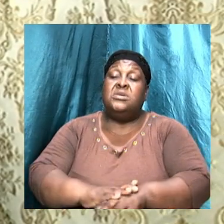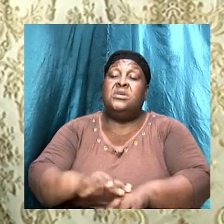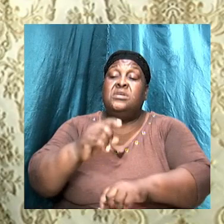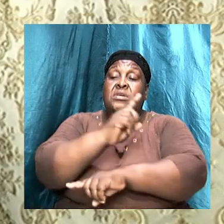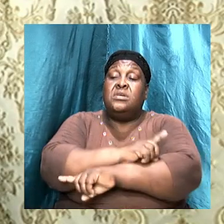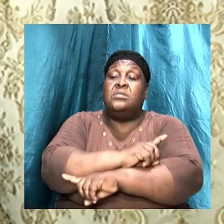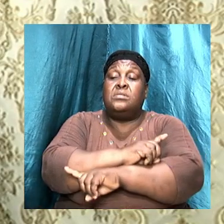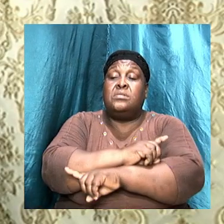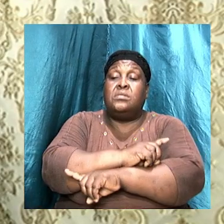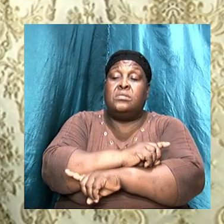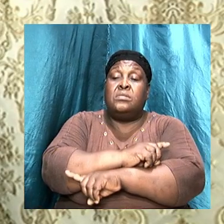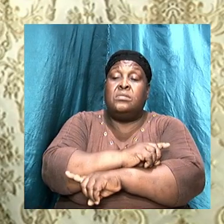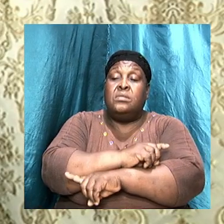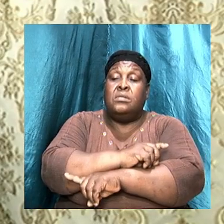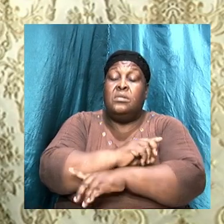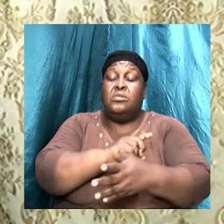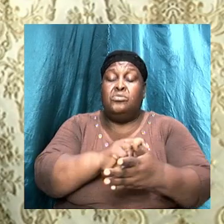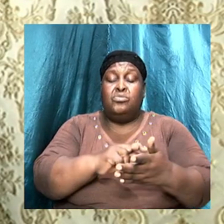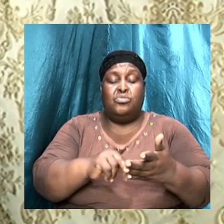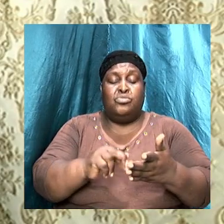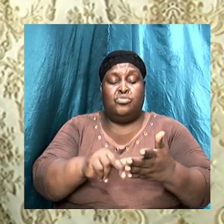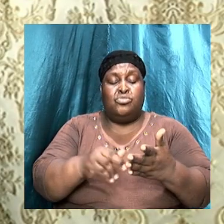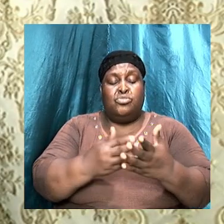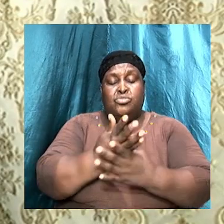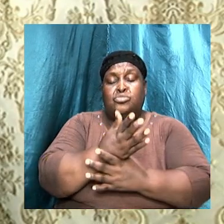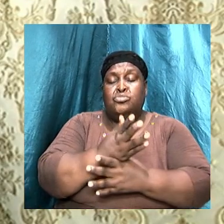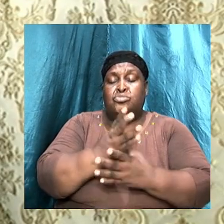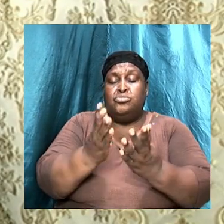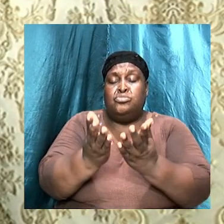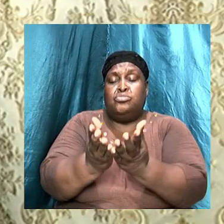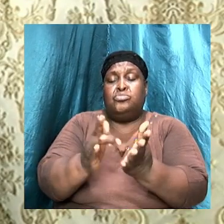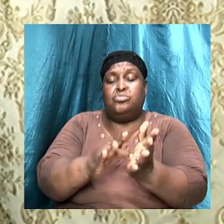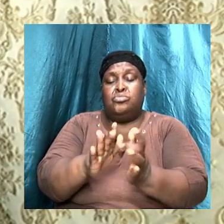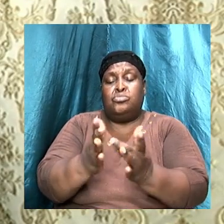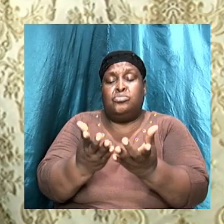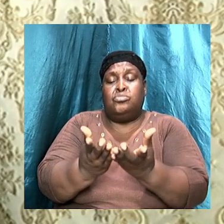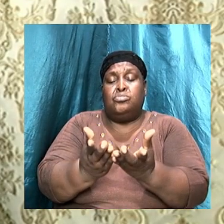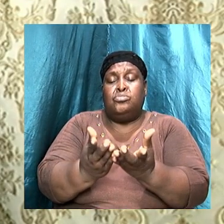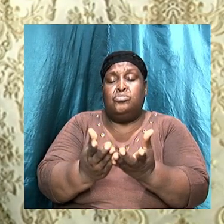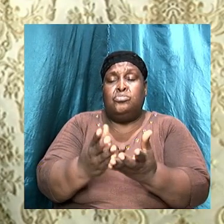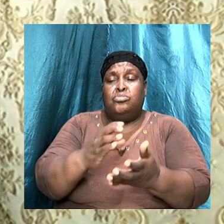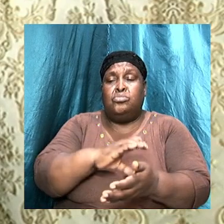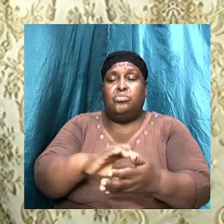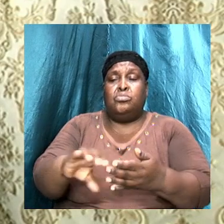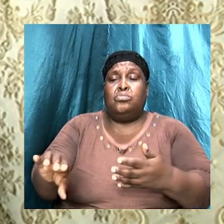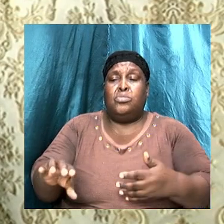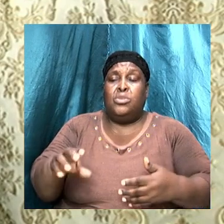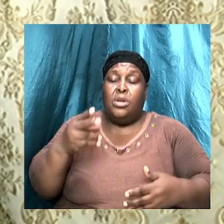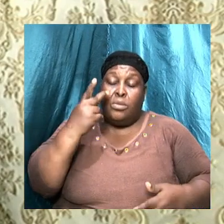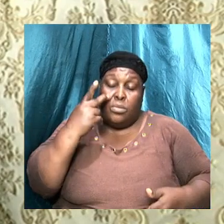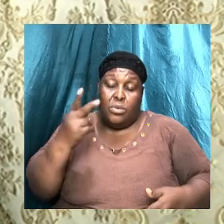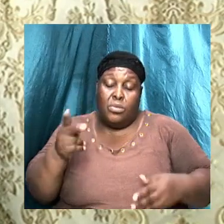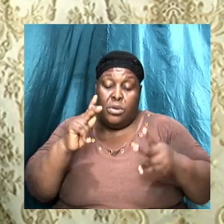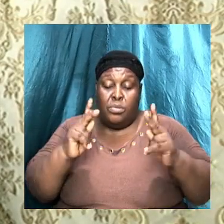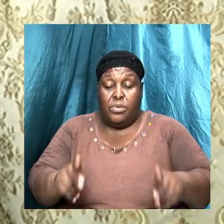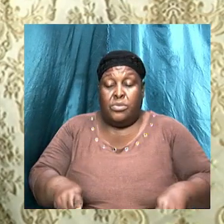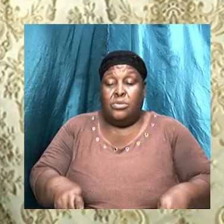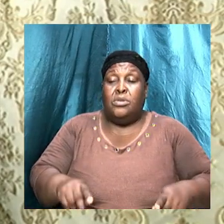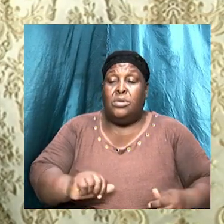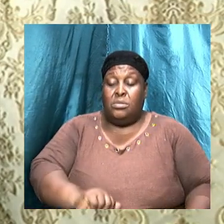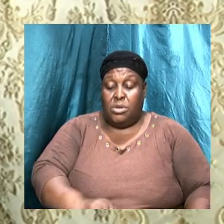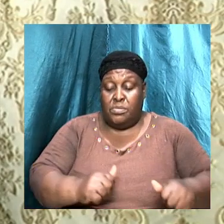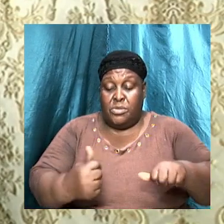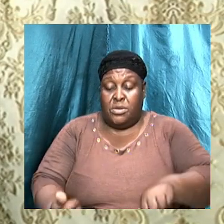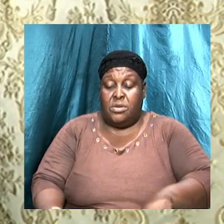book of Acts, and we look at the different sections where a person was baptized.